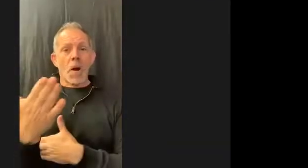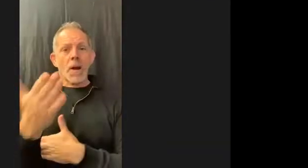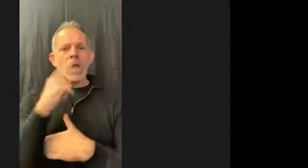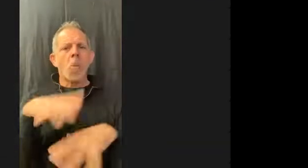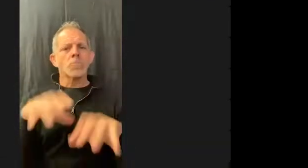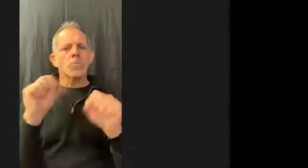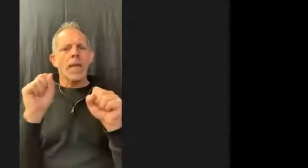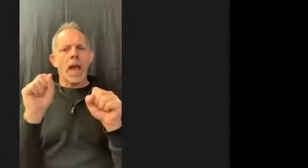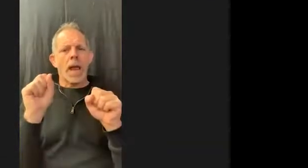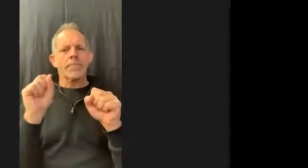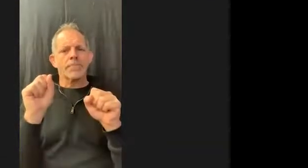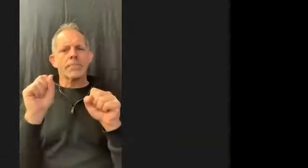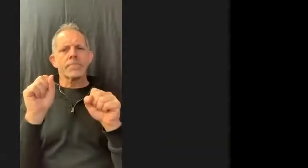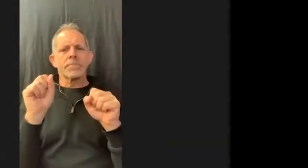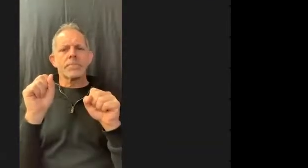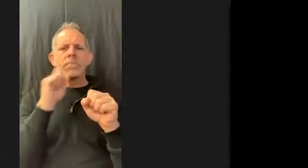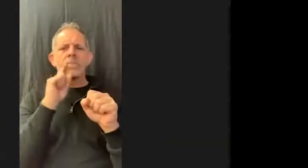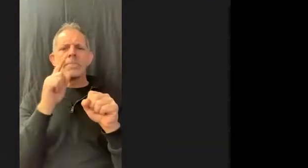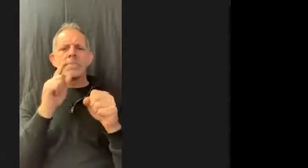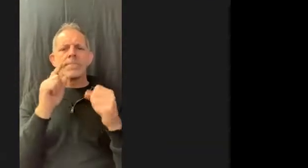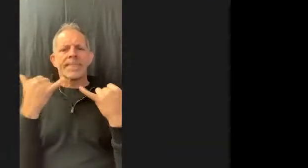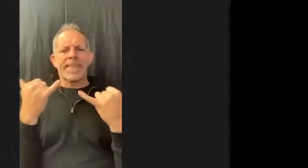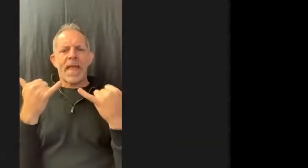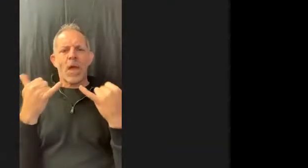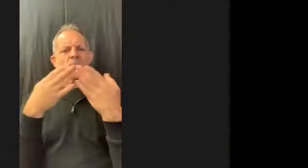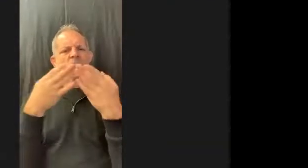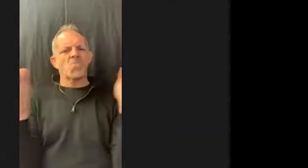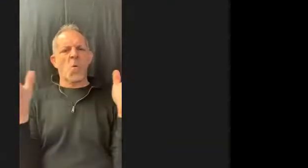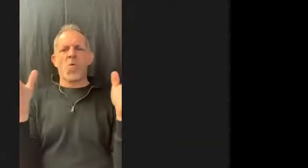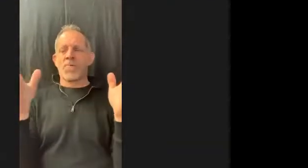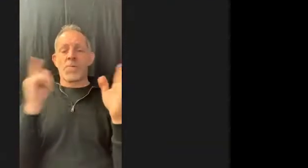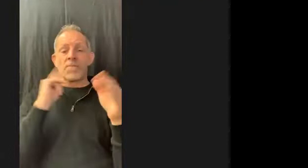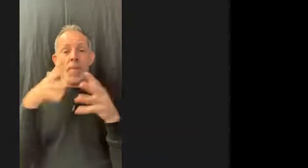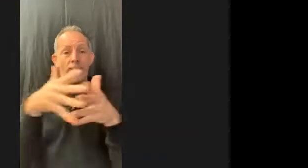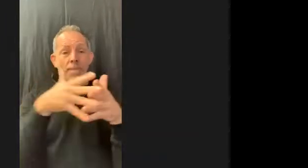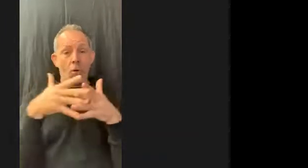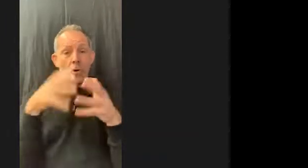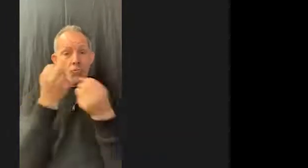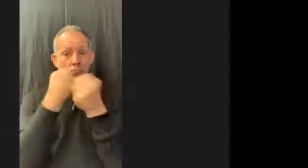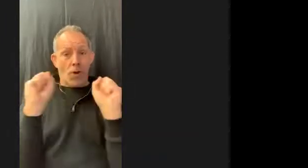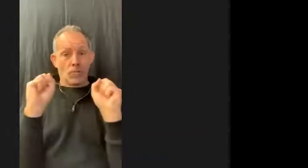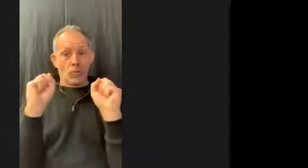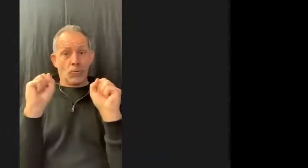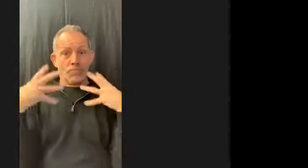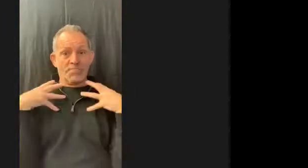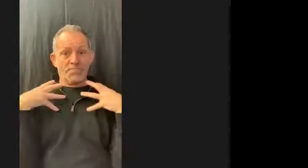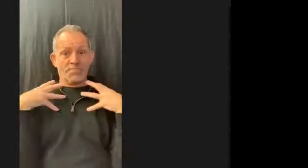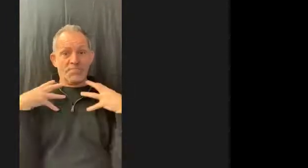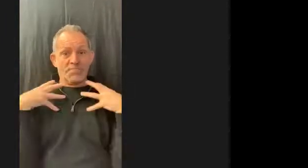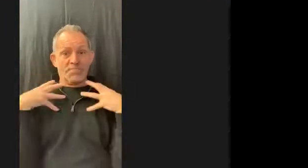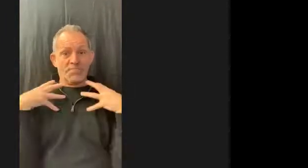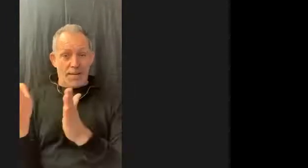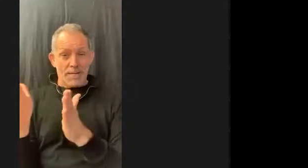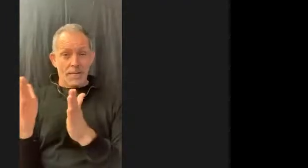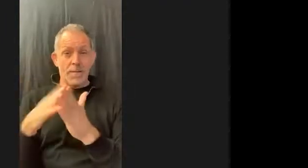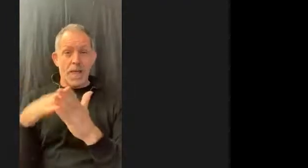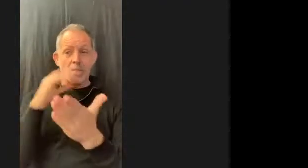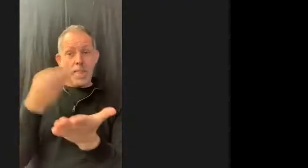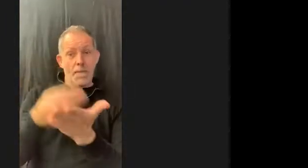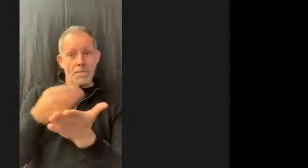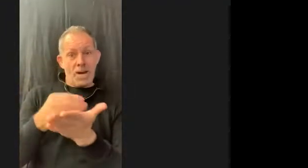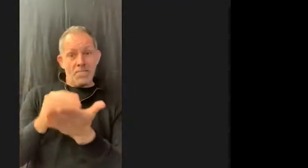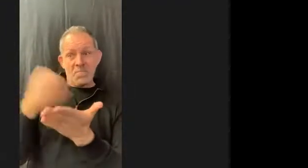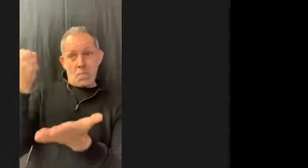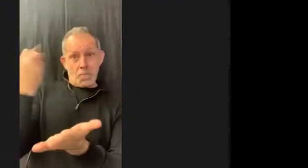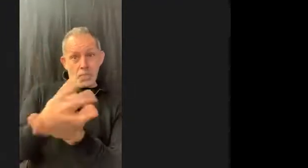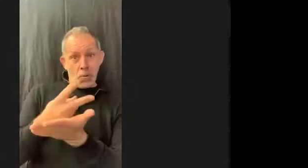American Rescue Plan Act spending proposal that the Snohomish County Council approved last week. So these funds are going to be